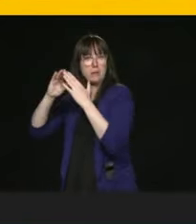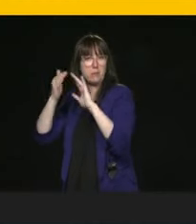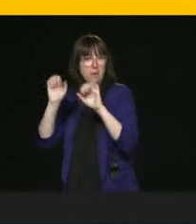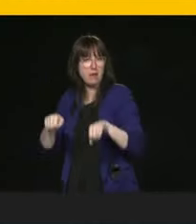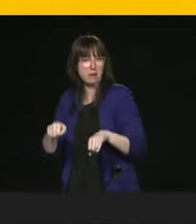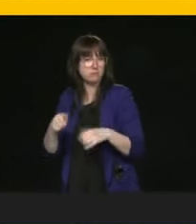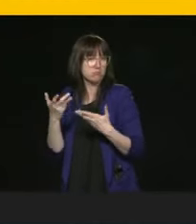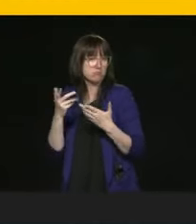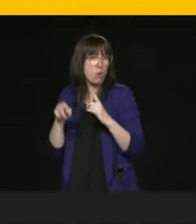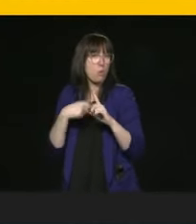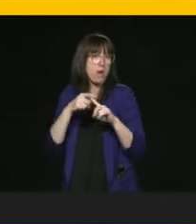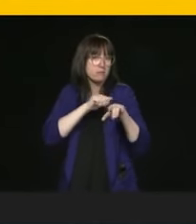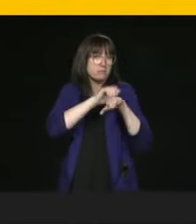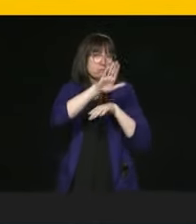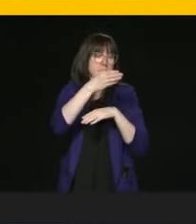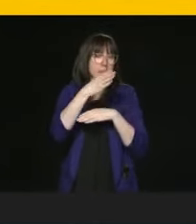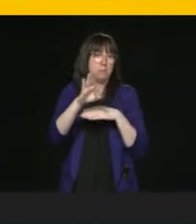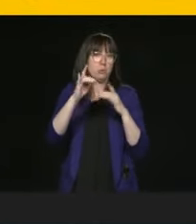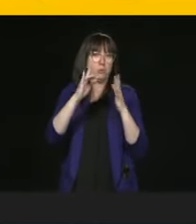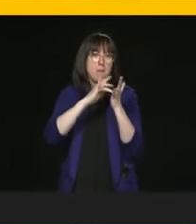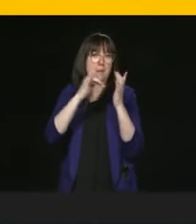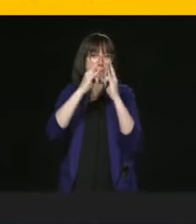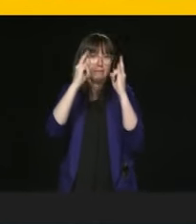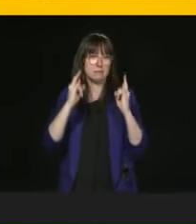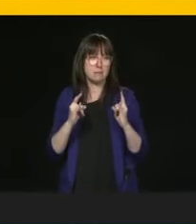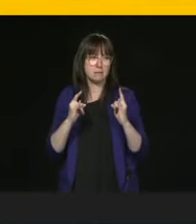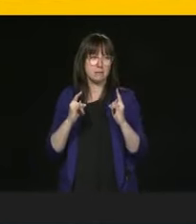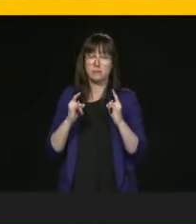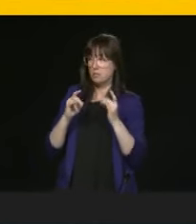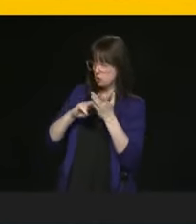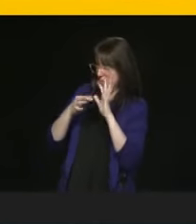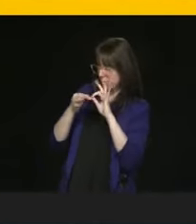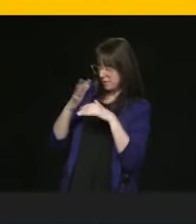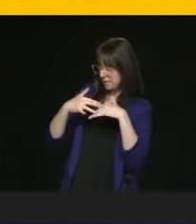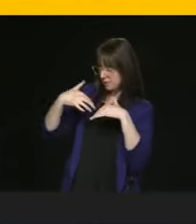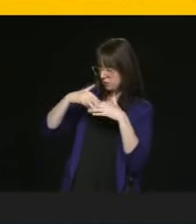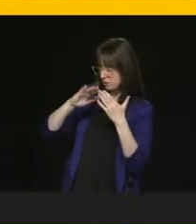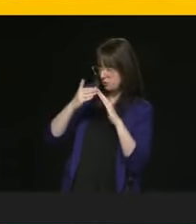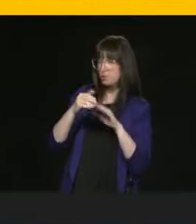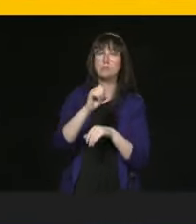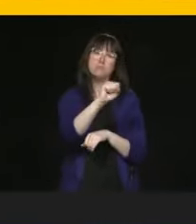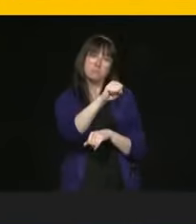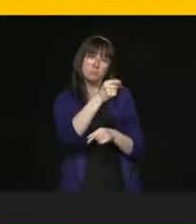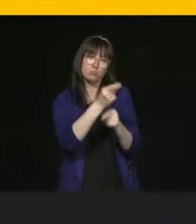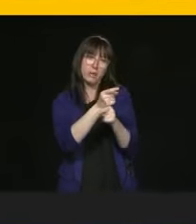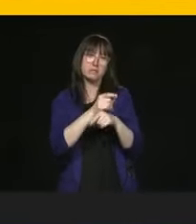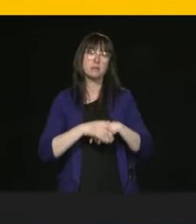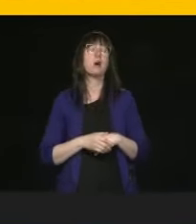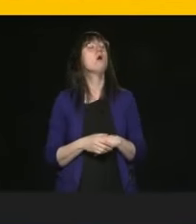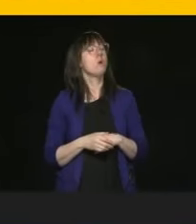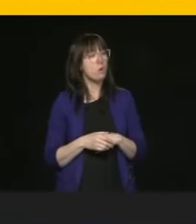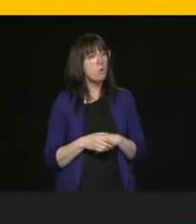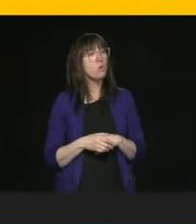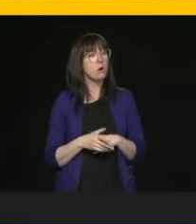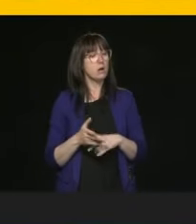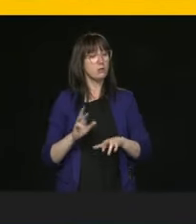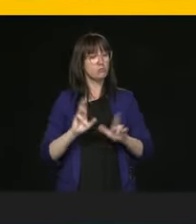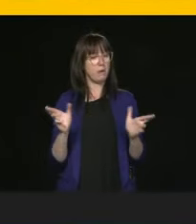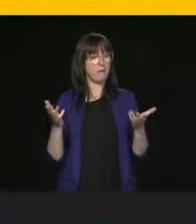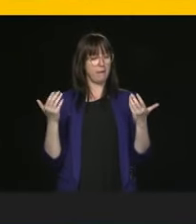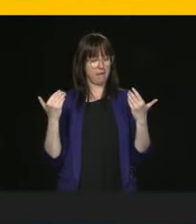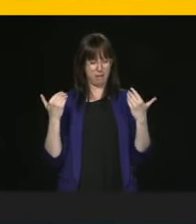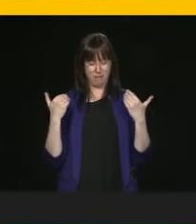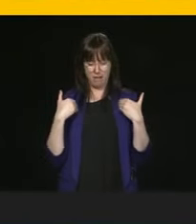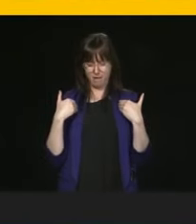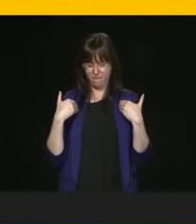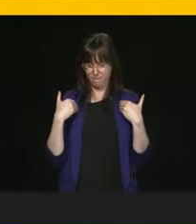Are you speaking to Indigenous communities? Exactly. Not just from... I believe we have that number. We have secured additional Blue Med